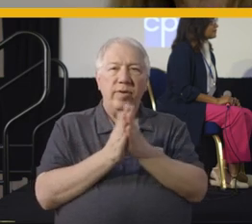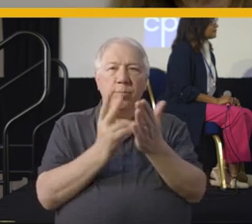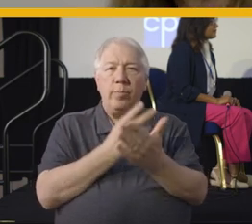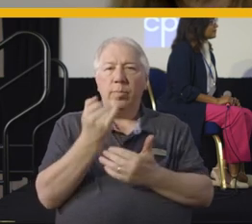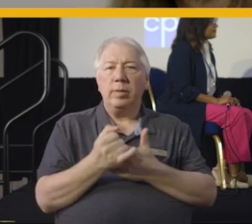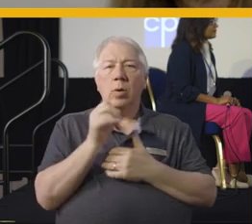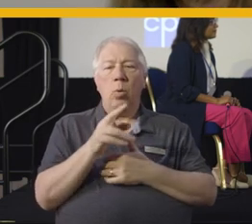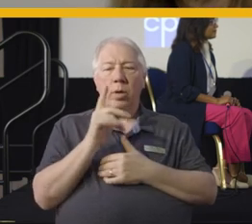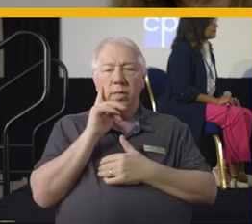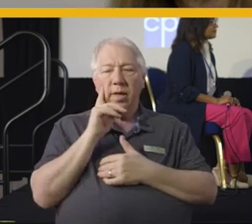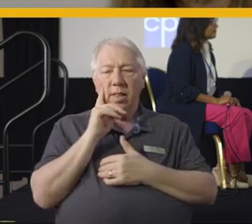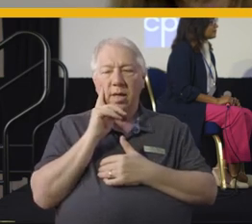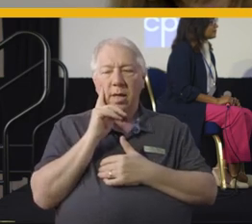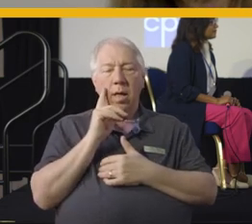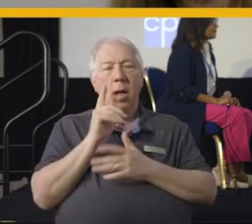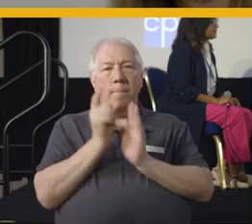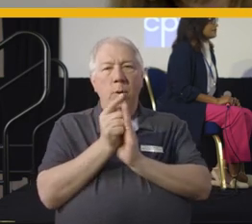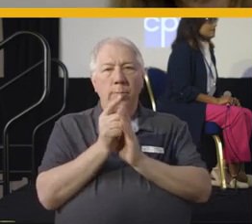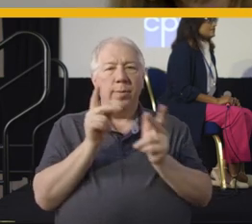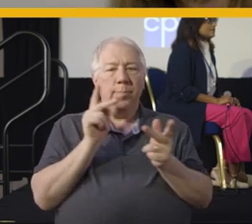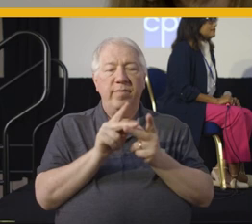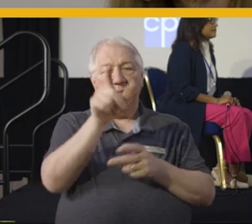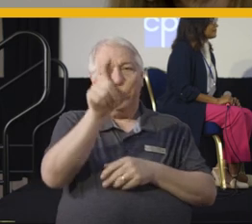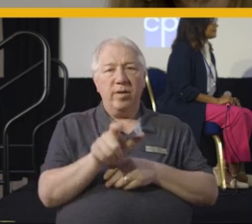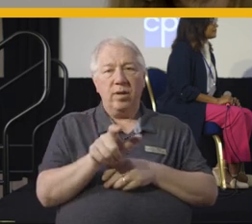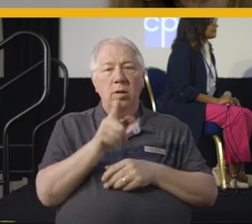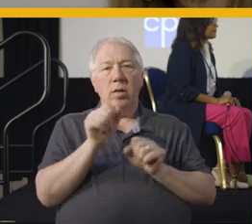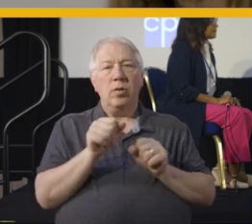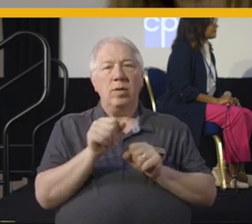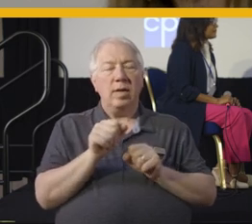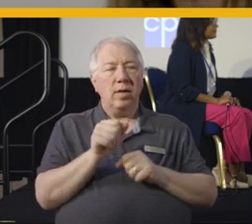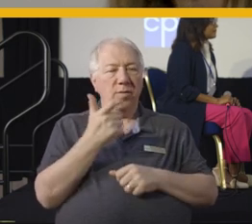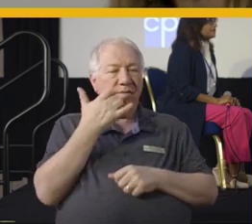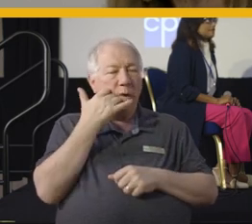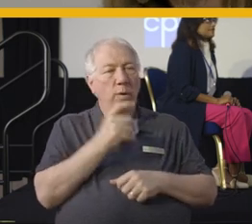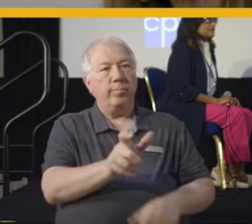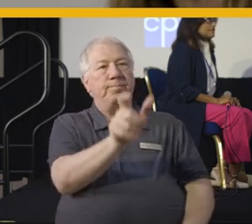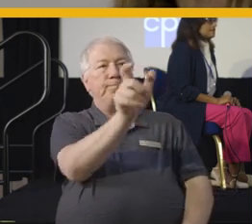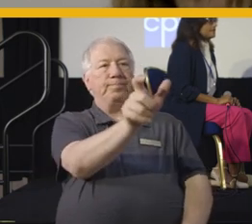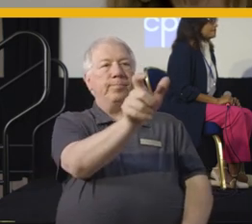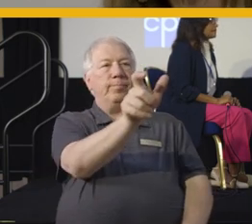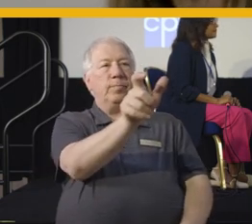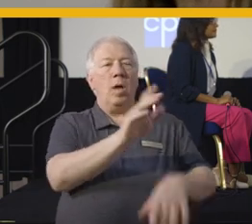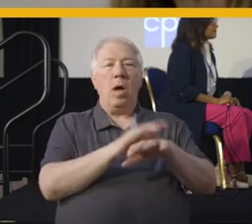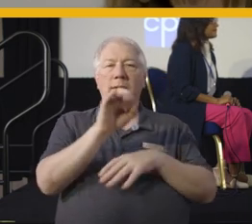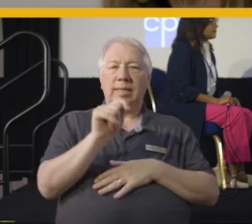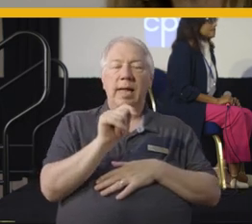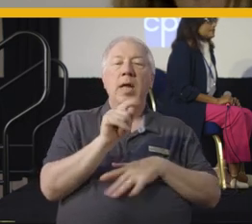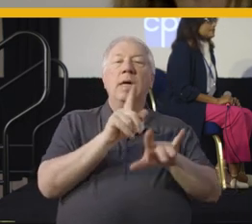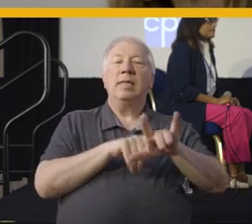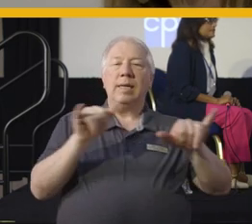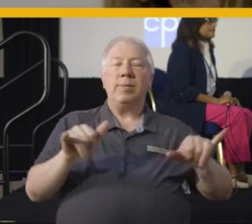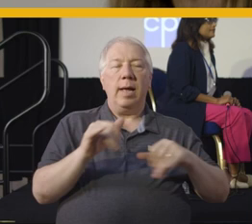or if you just, if there's a moment that you feel like would be really perfect for vertical video, you can just take out your phone and film that on set, on location,